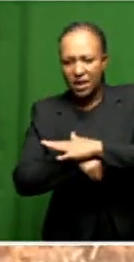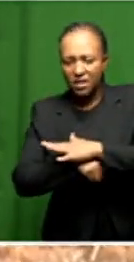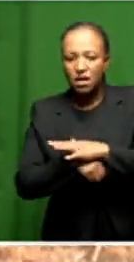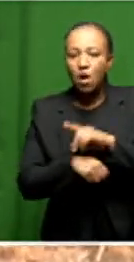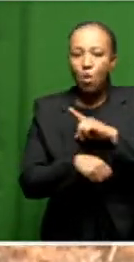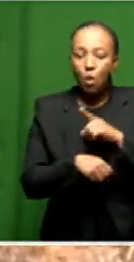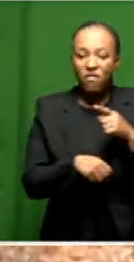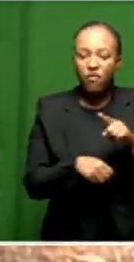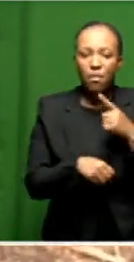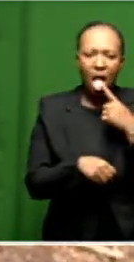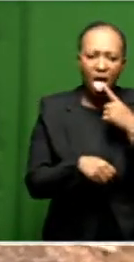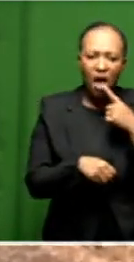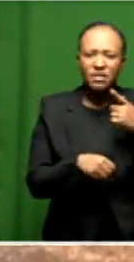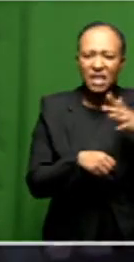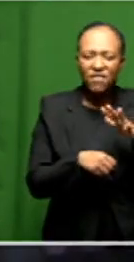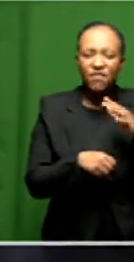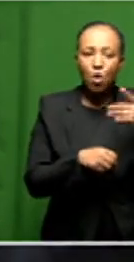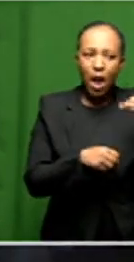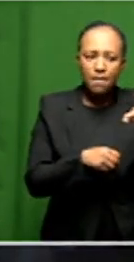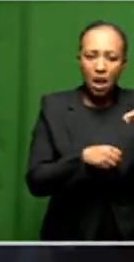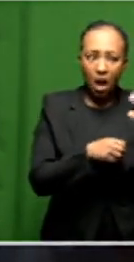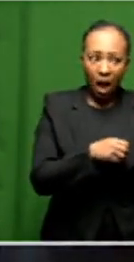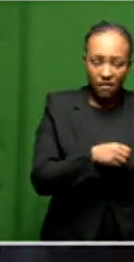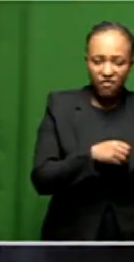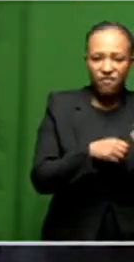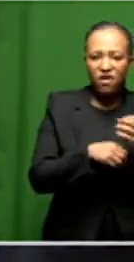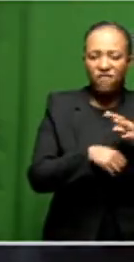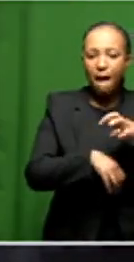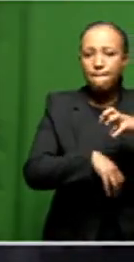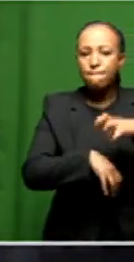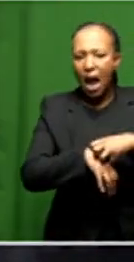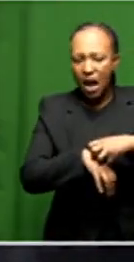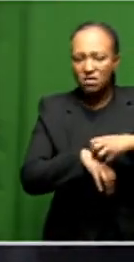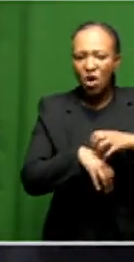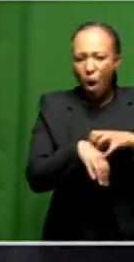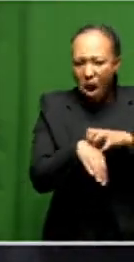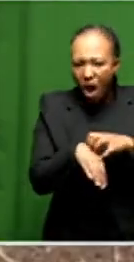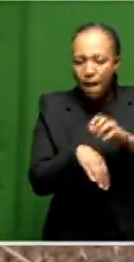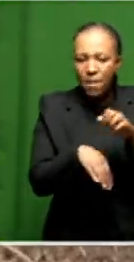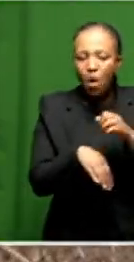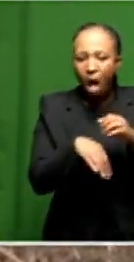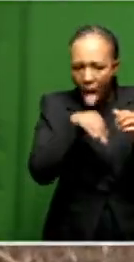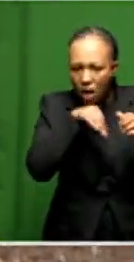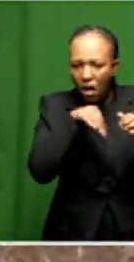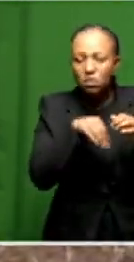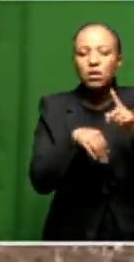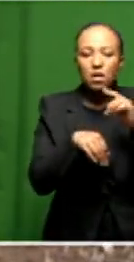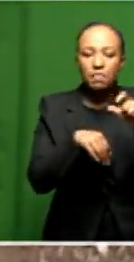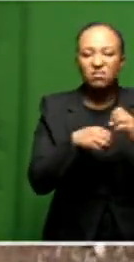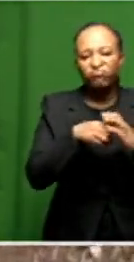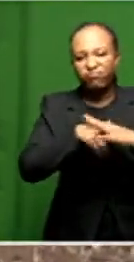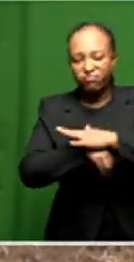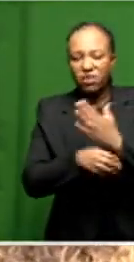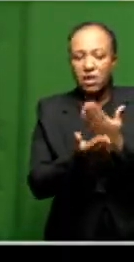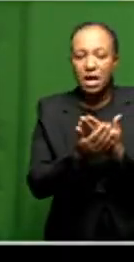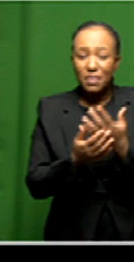transmitted through the saliva of an infected animal when it bites, scratches or licks a person. The disease affects the brain and there's no